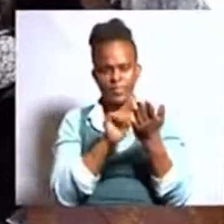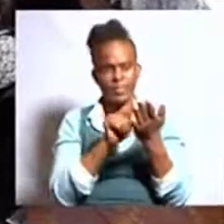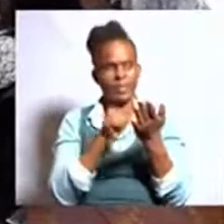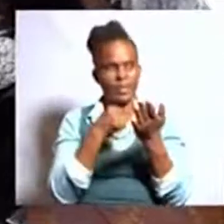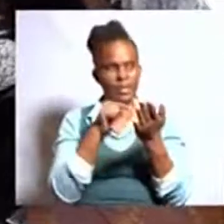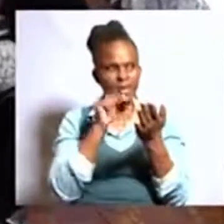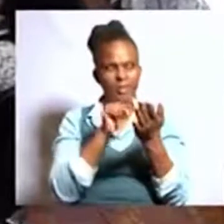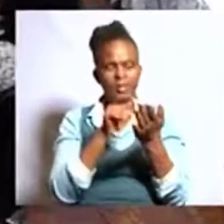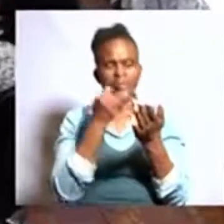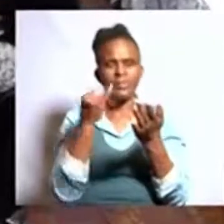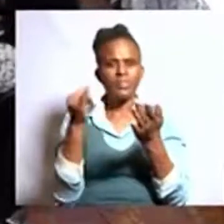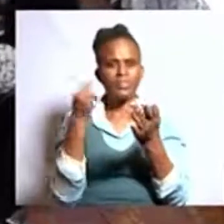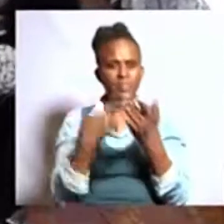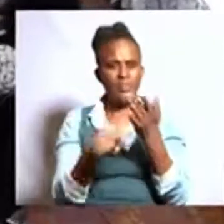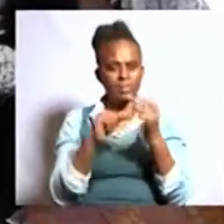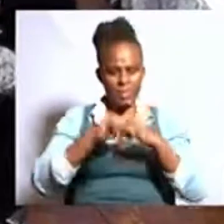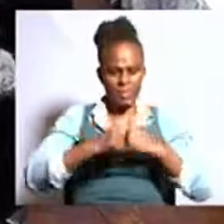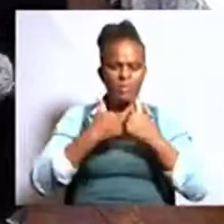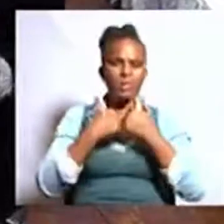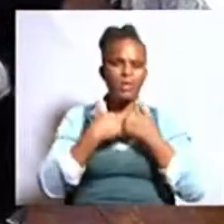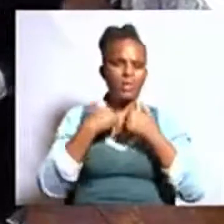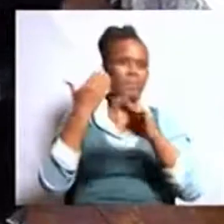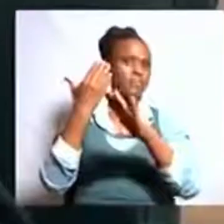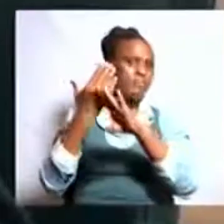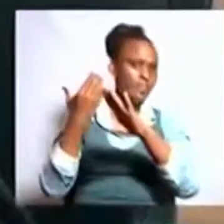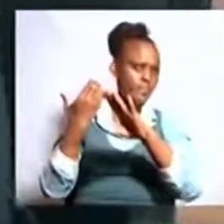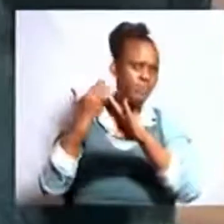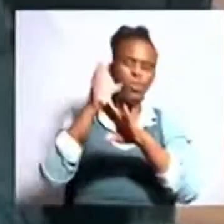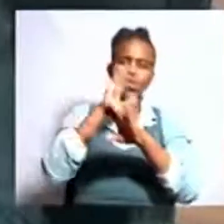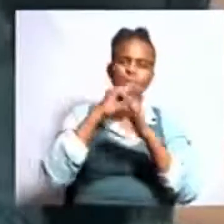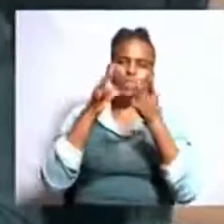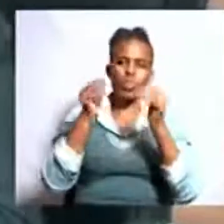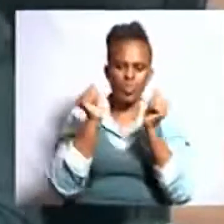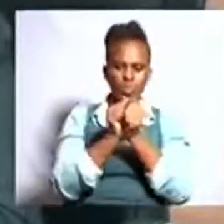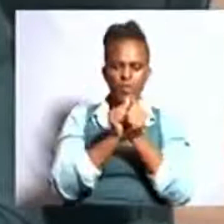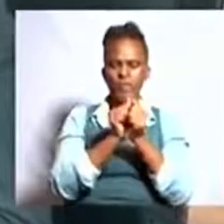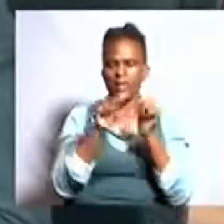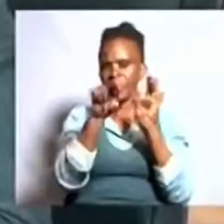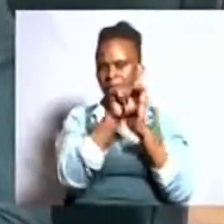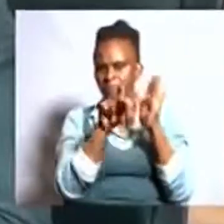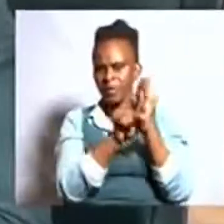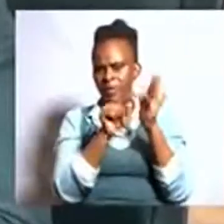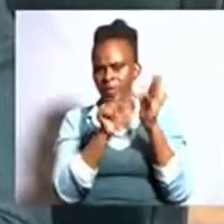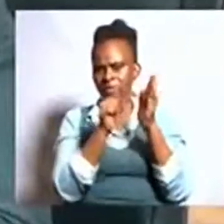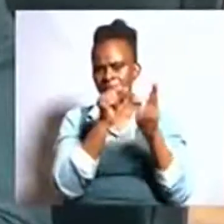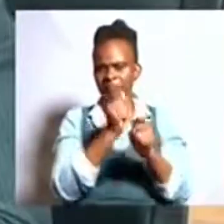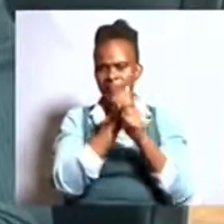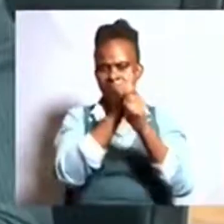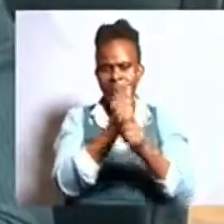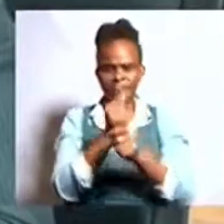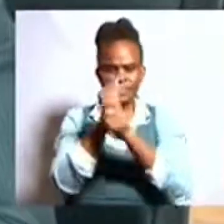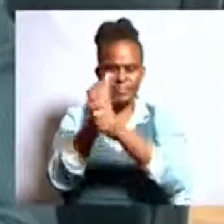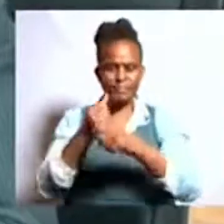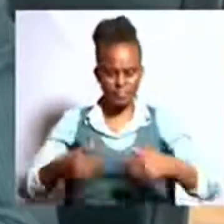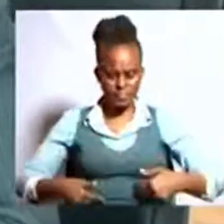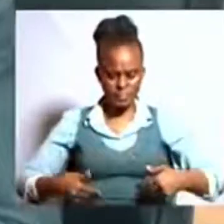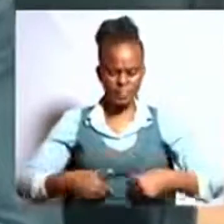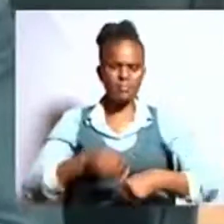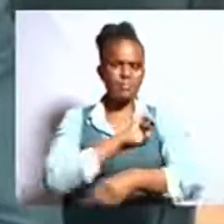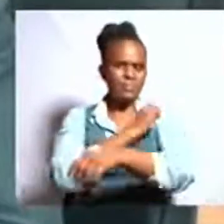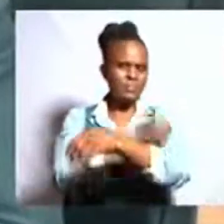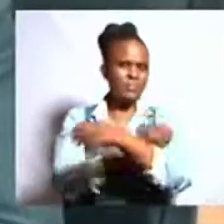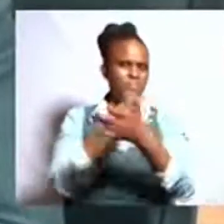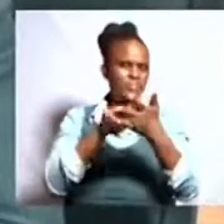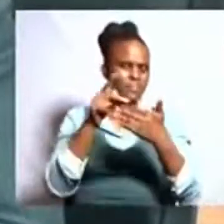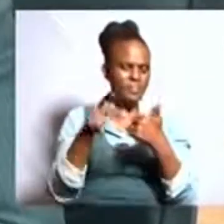this is an issue we've had before with other processes. Awarding a youth empowerment